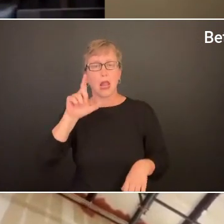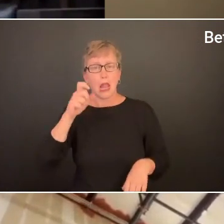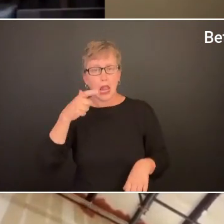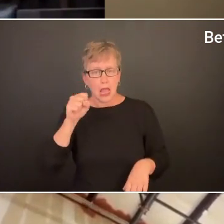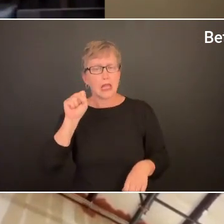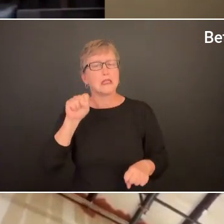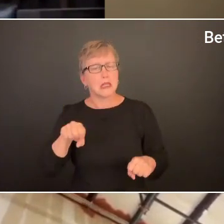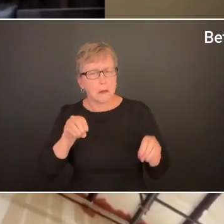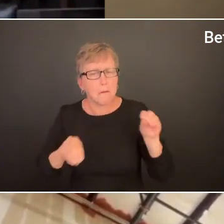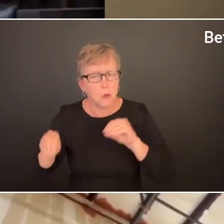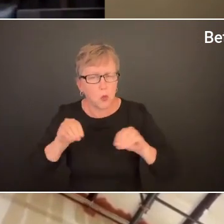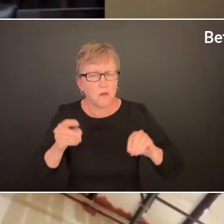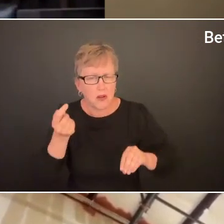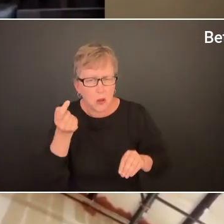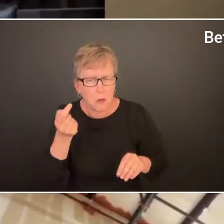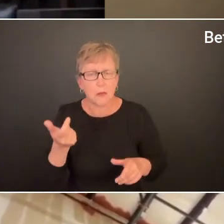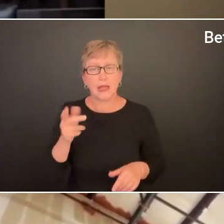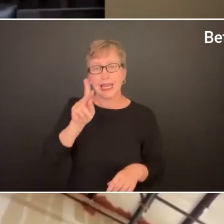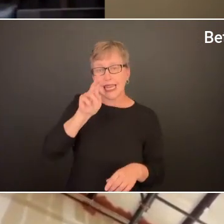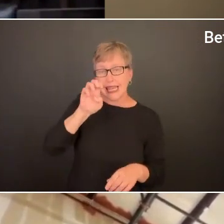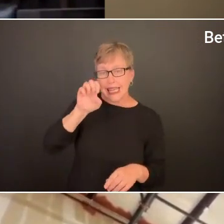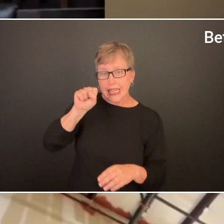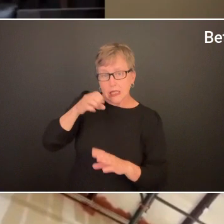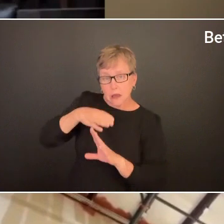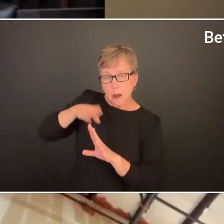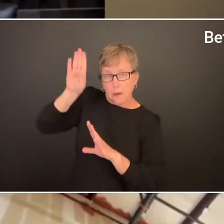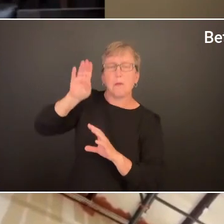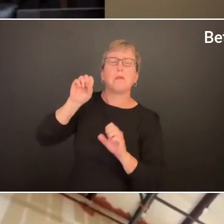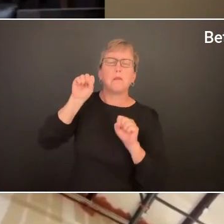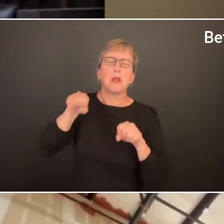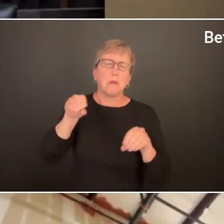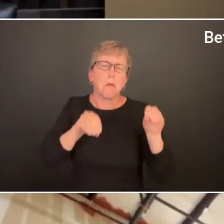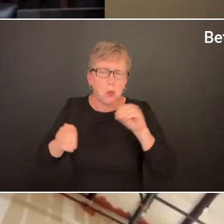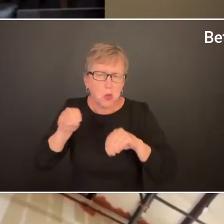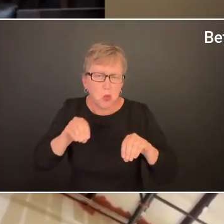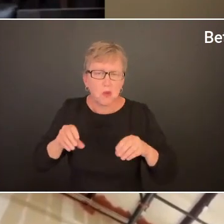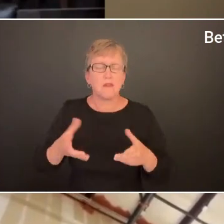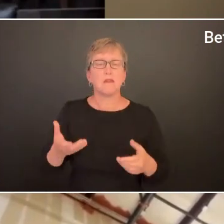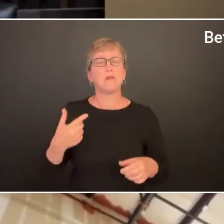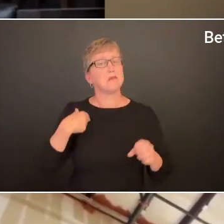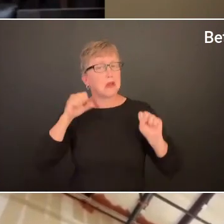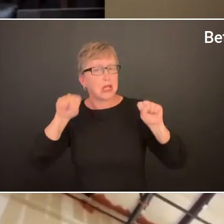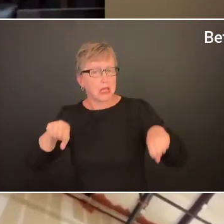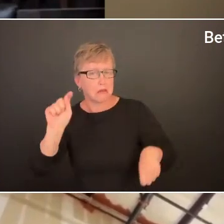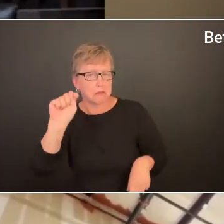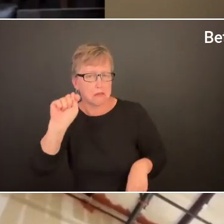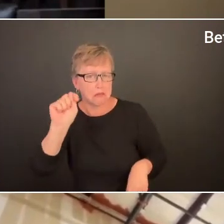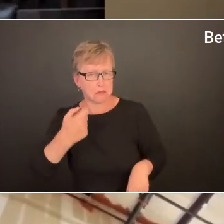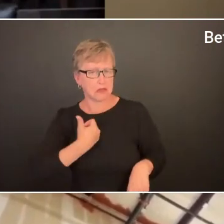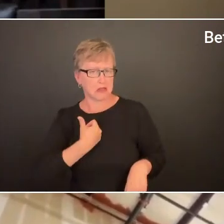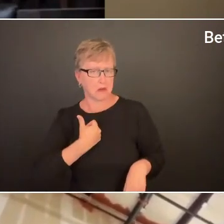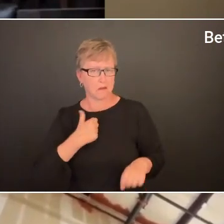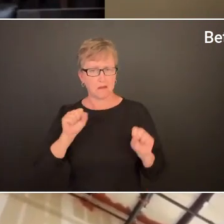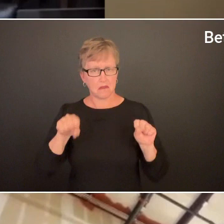legs and above the knees, just some with that.